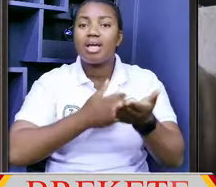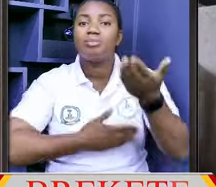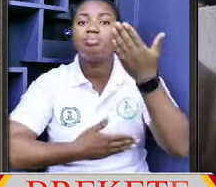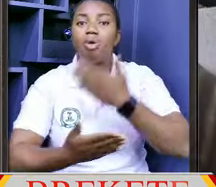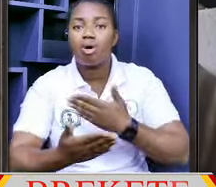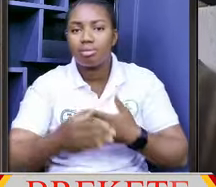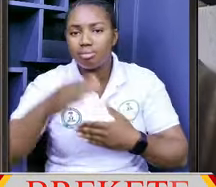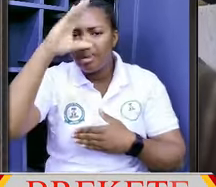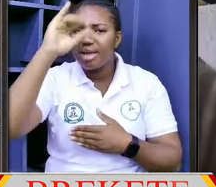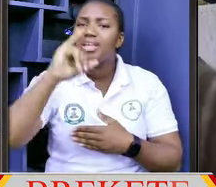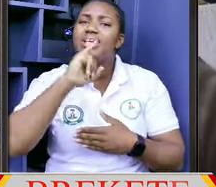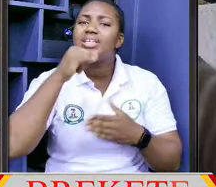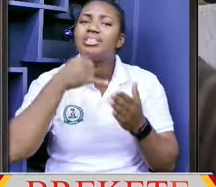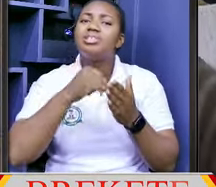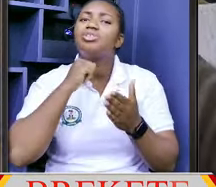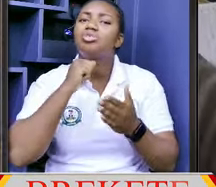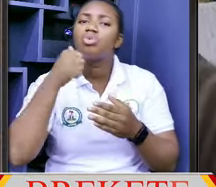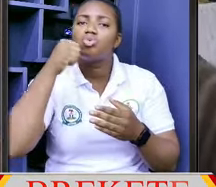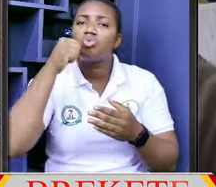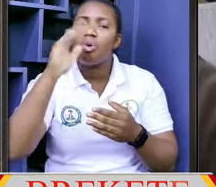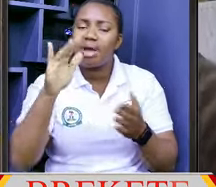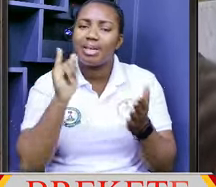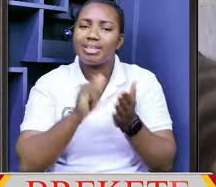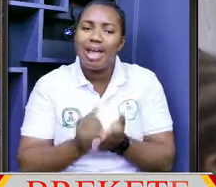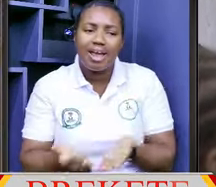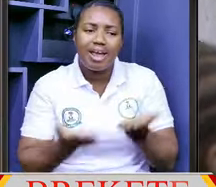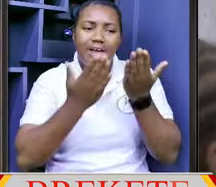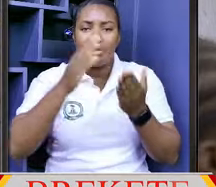be woman carry man for belle.